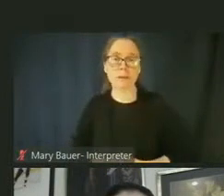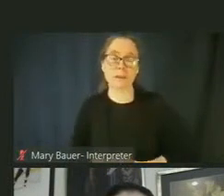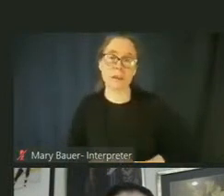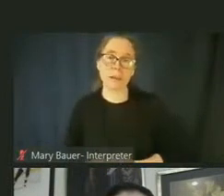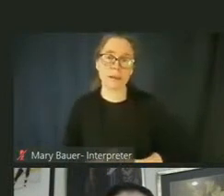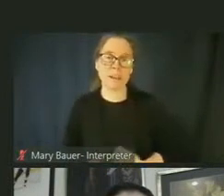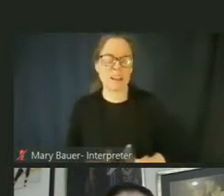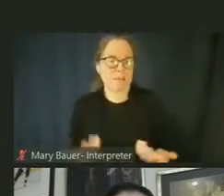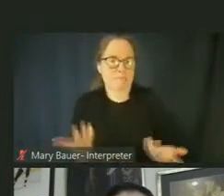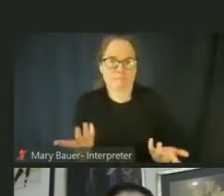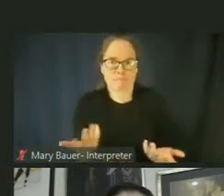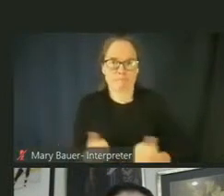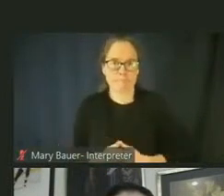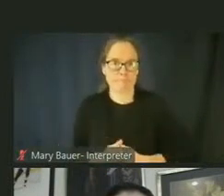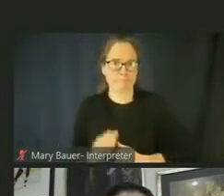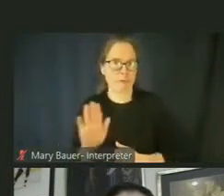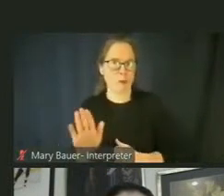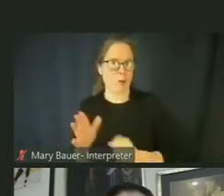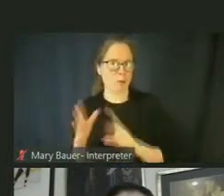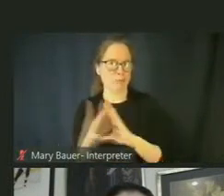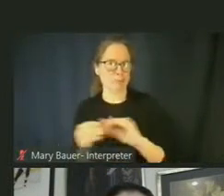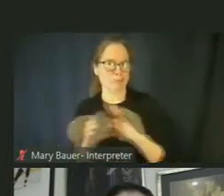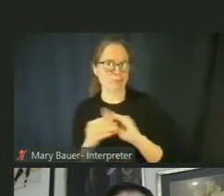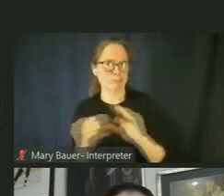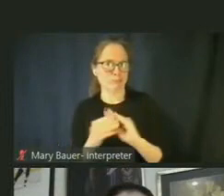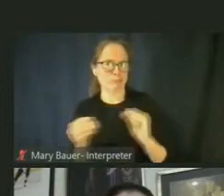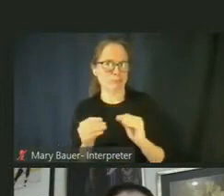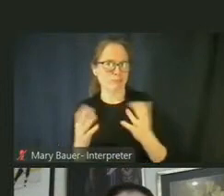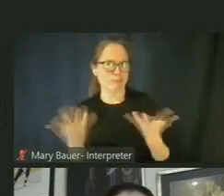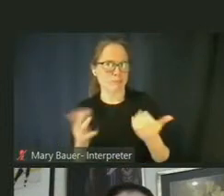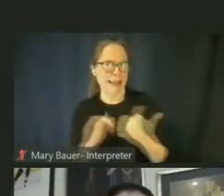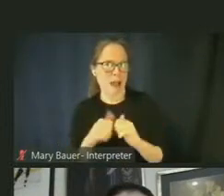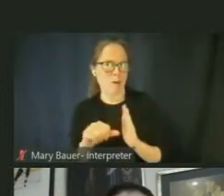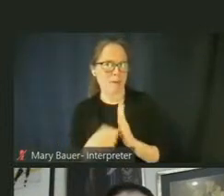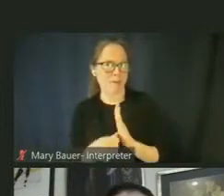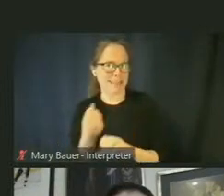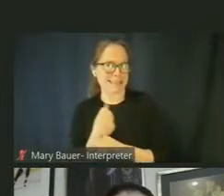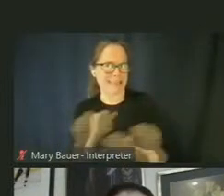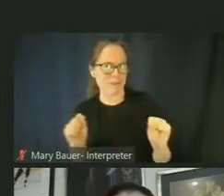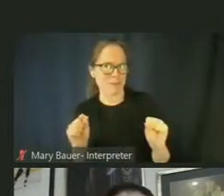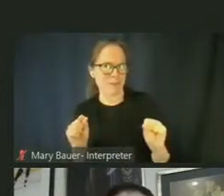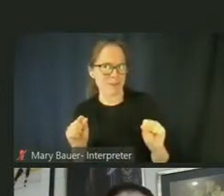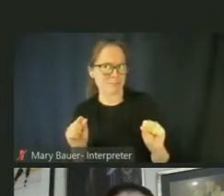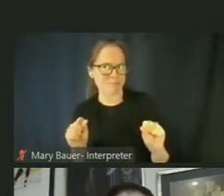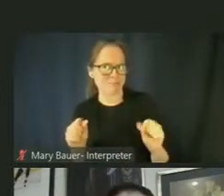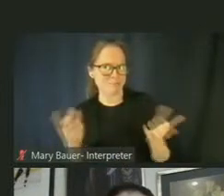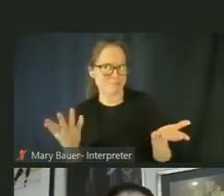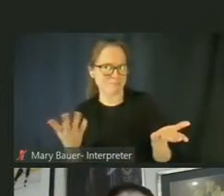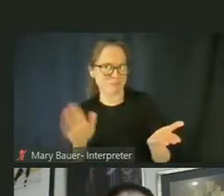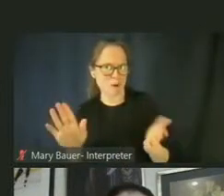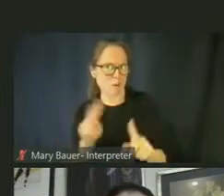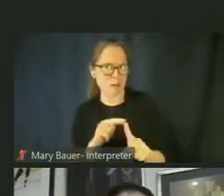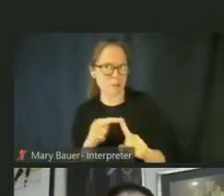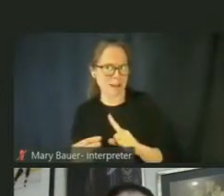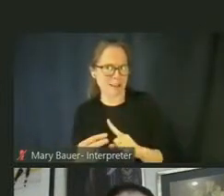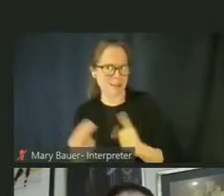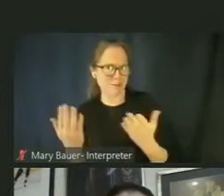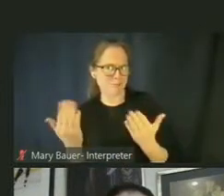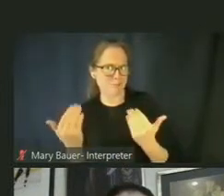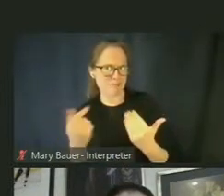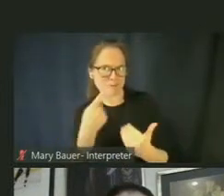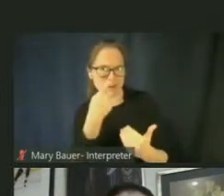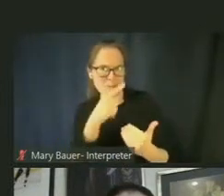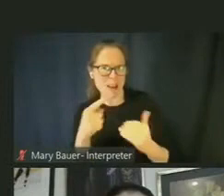What factor of safety would you have us hold on to as we read the newspaper or we see what's on the latest on